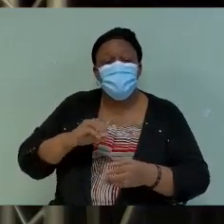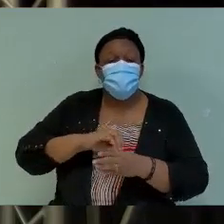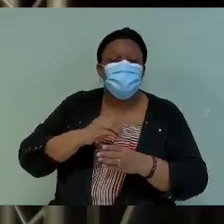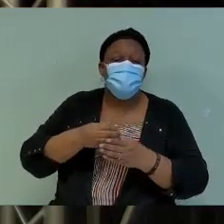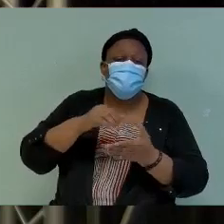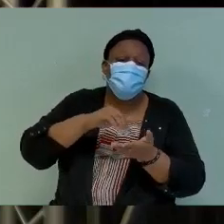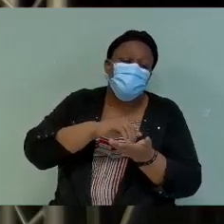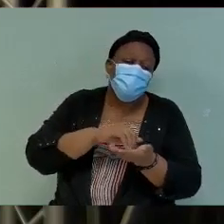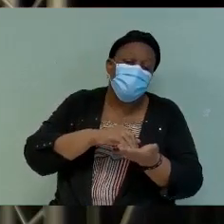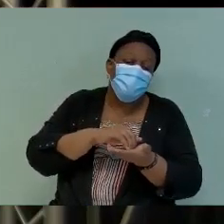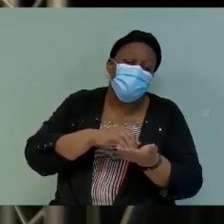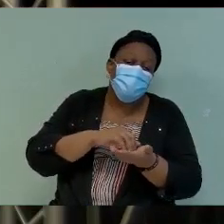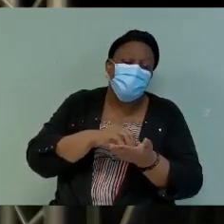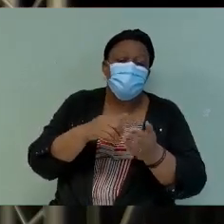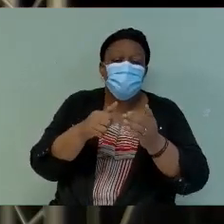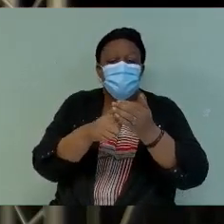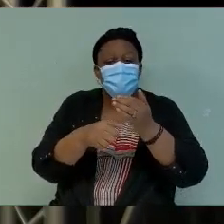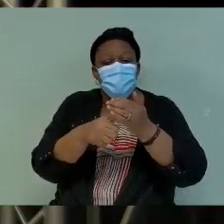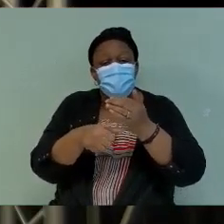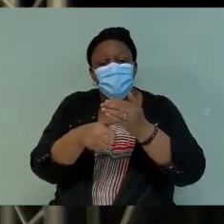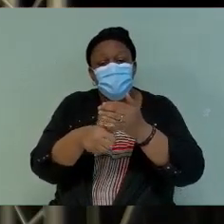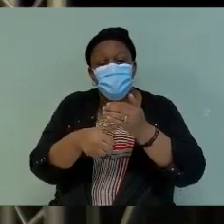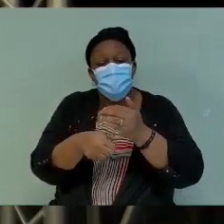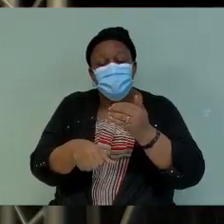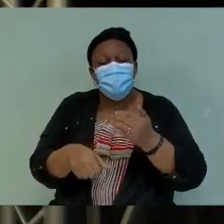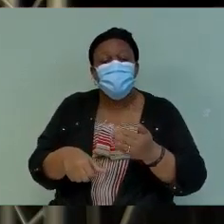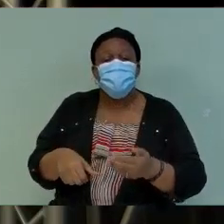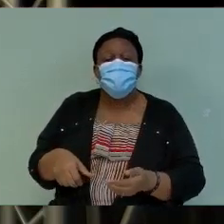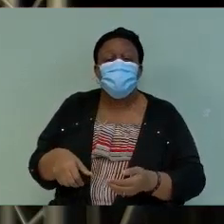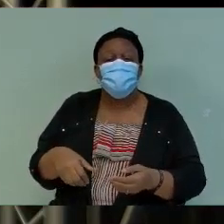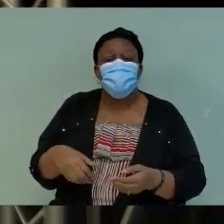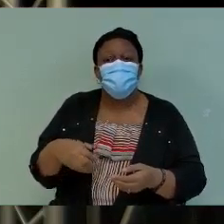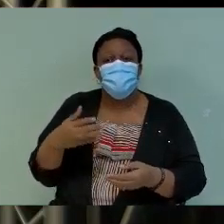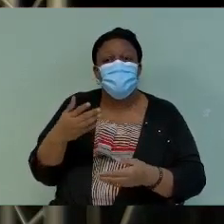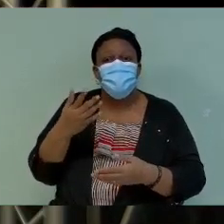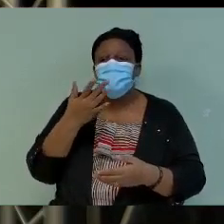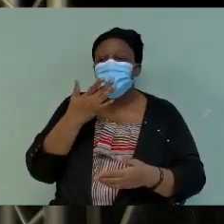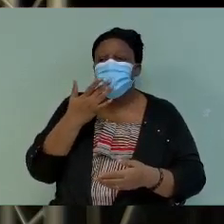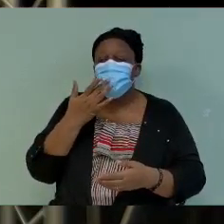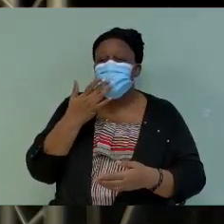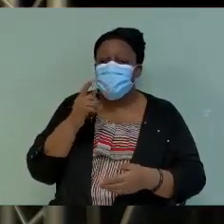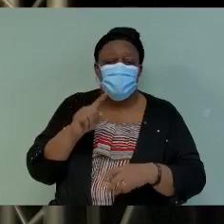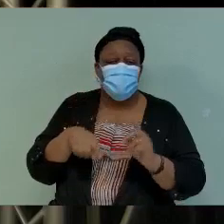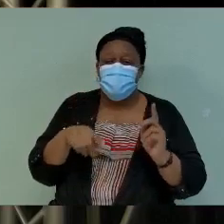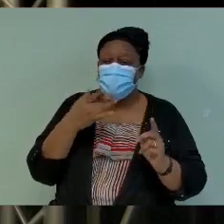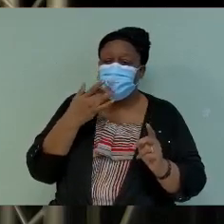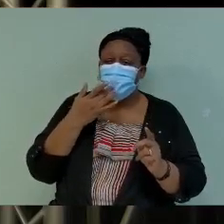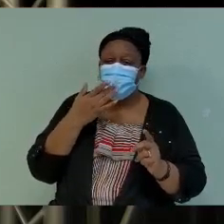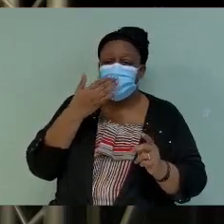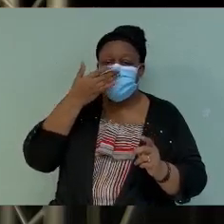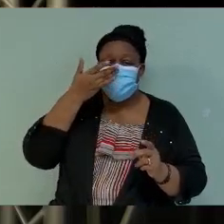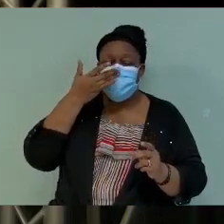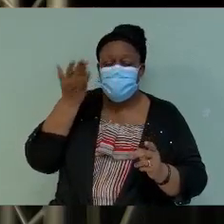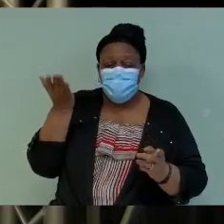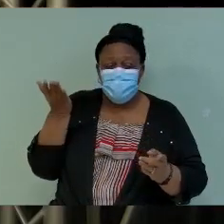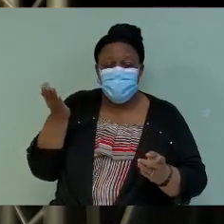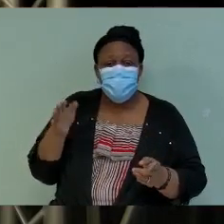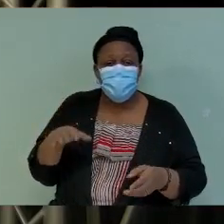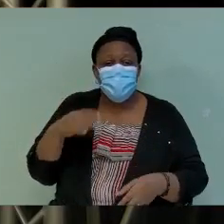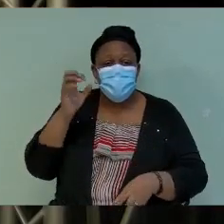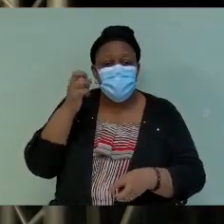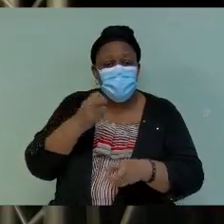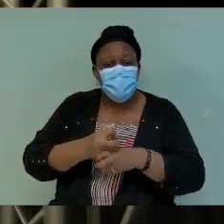weakness, diarrhea, temporary loss of taste and smell, and difficulty